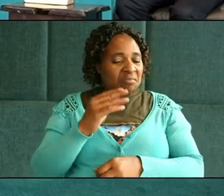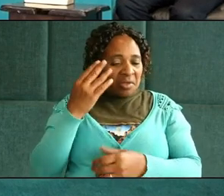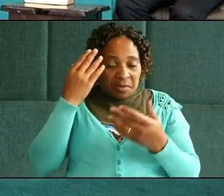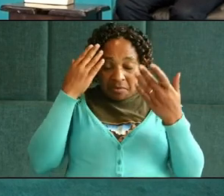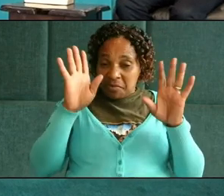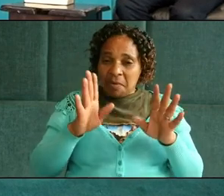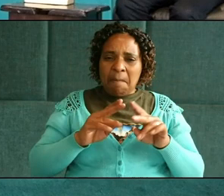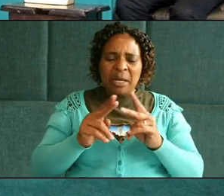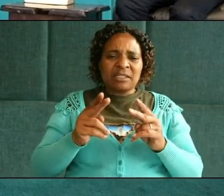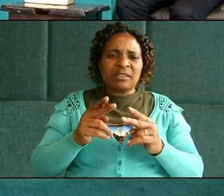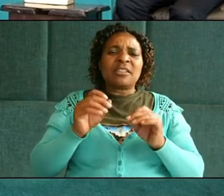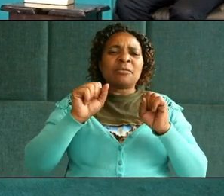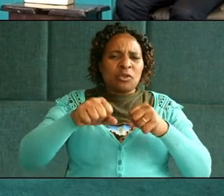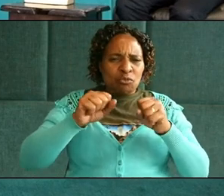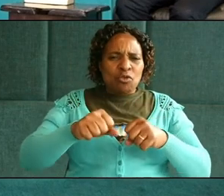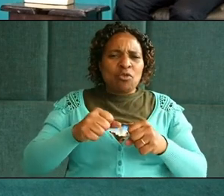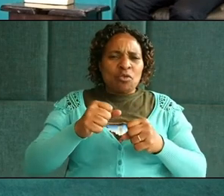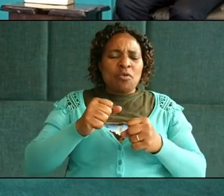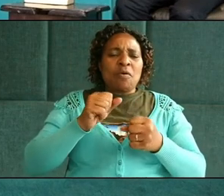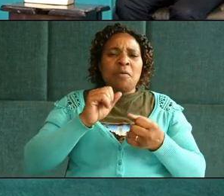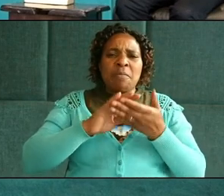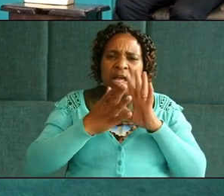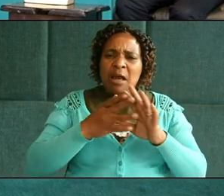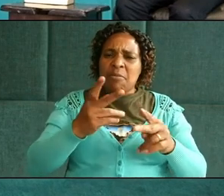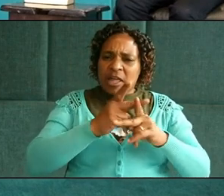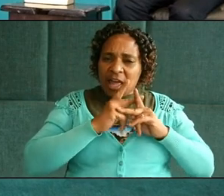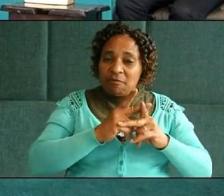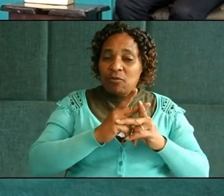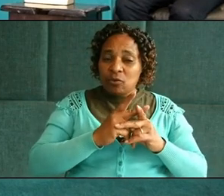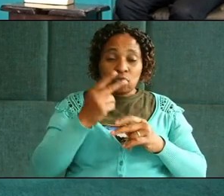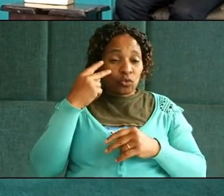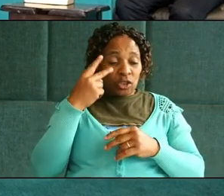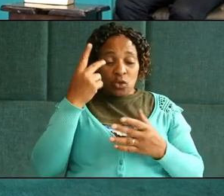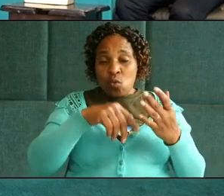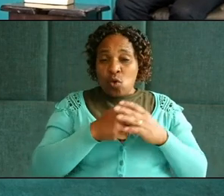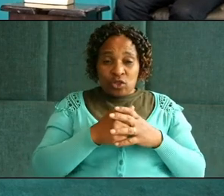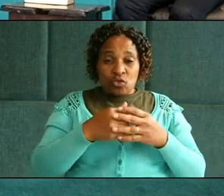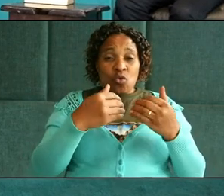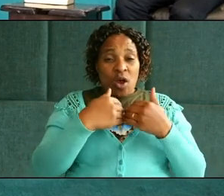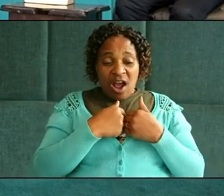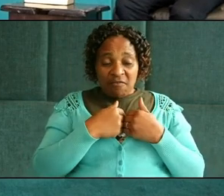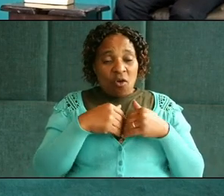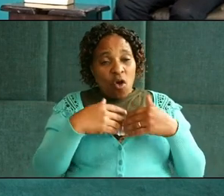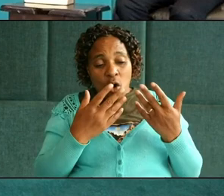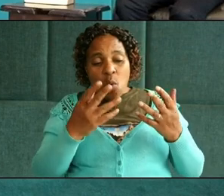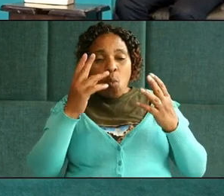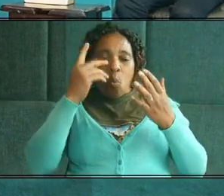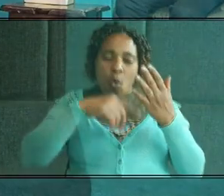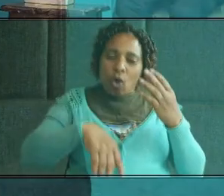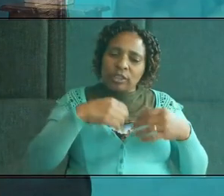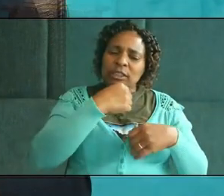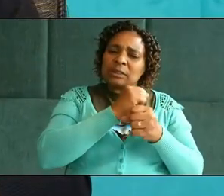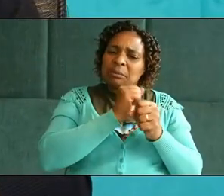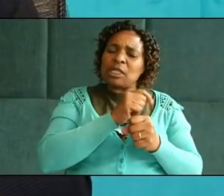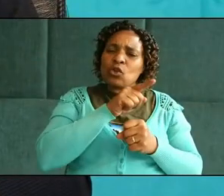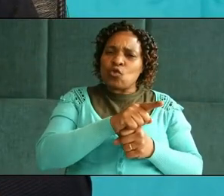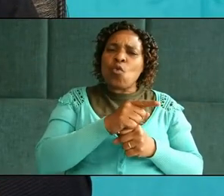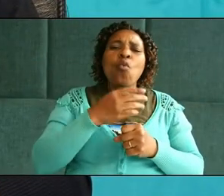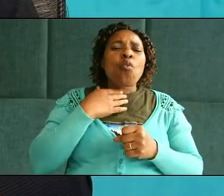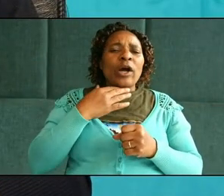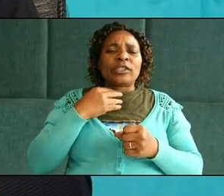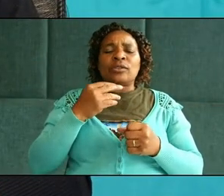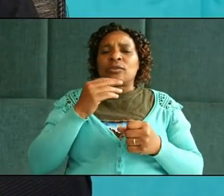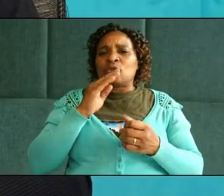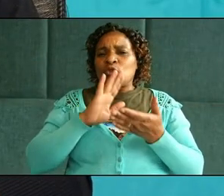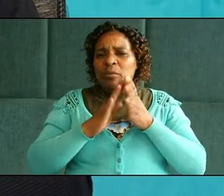too careful to see what you're averse or what it is that is making you want to be